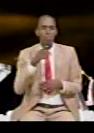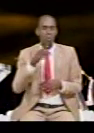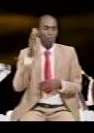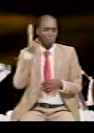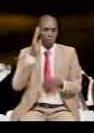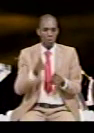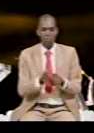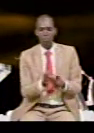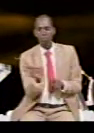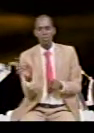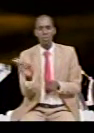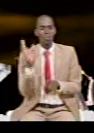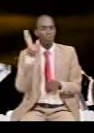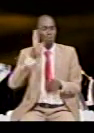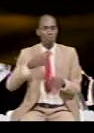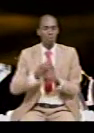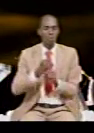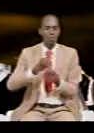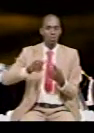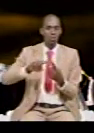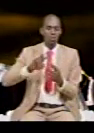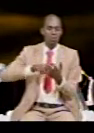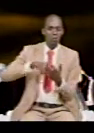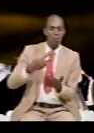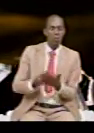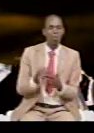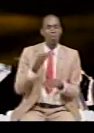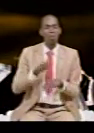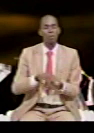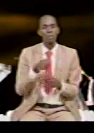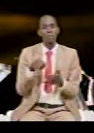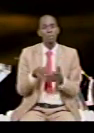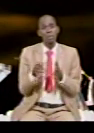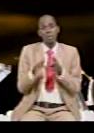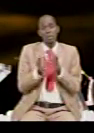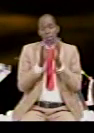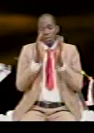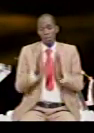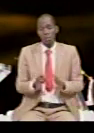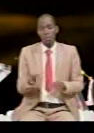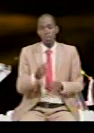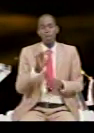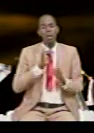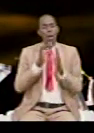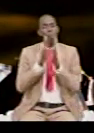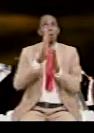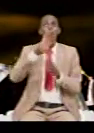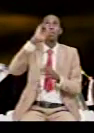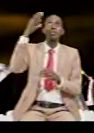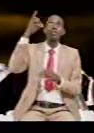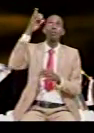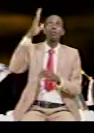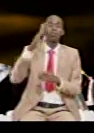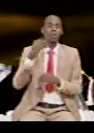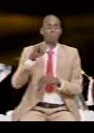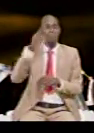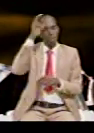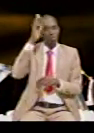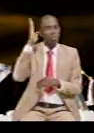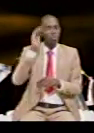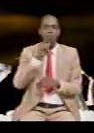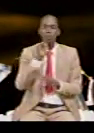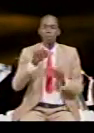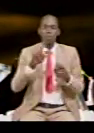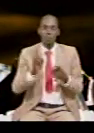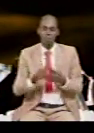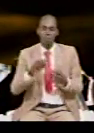downfall, he will befall on this Christian journey. By the grace of God, the devil will not be able to befall any one of us in